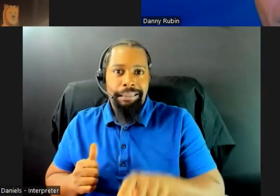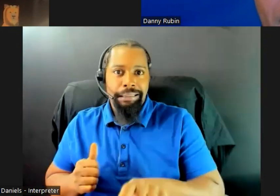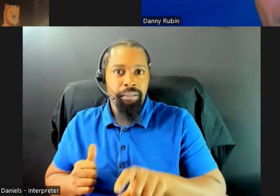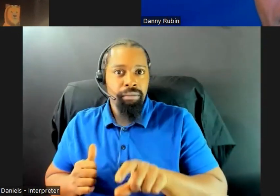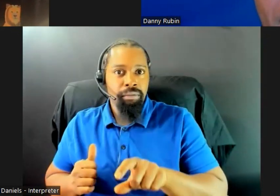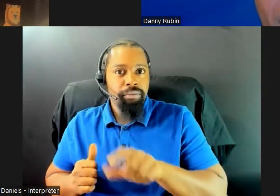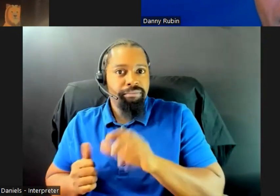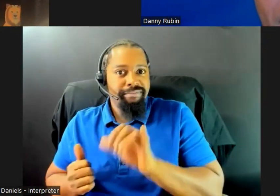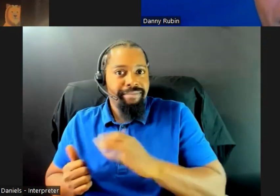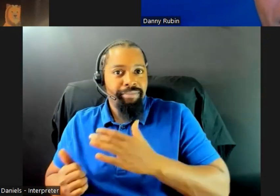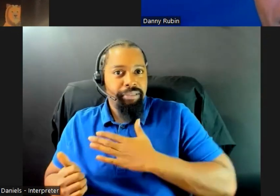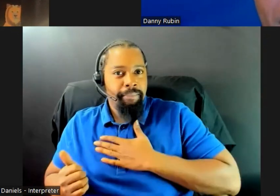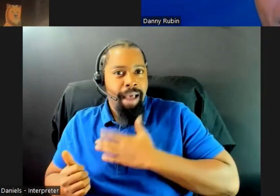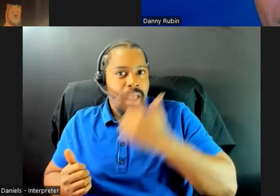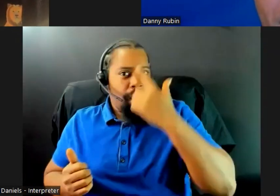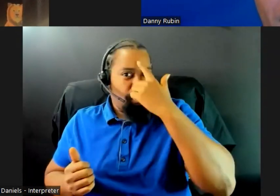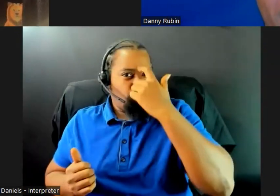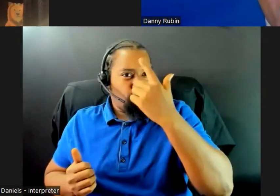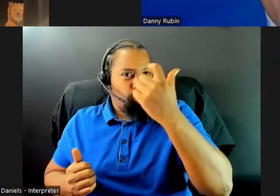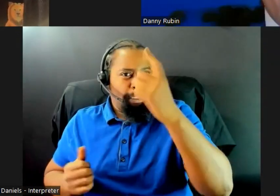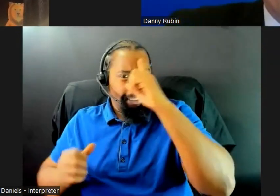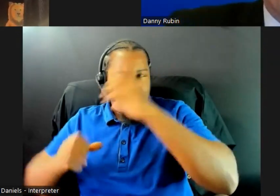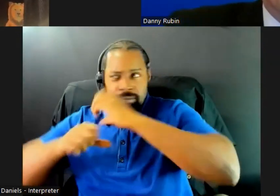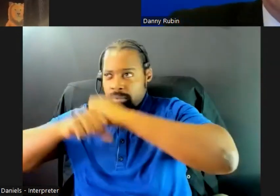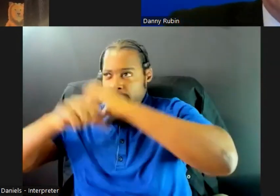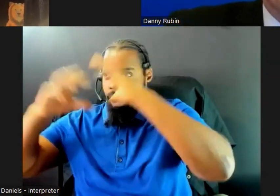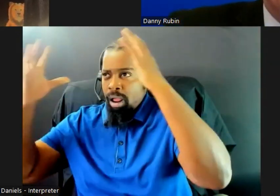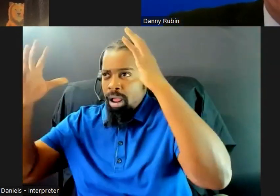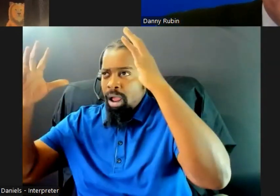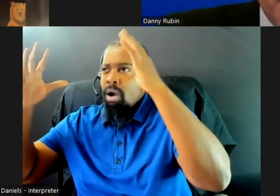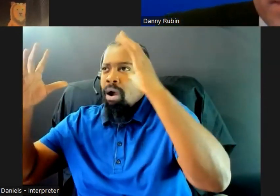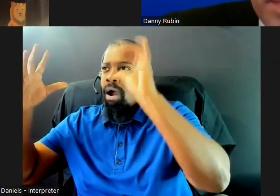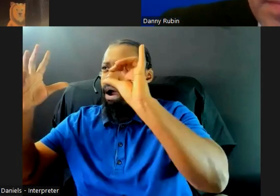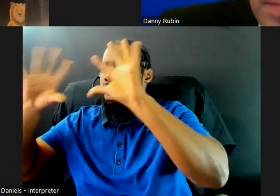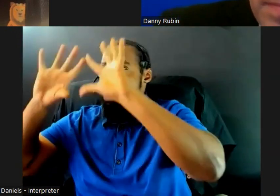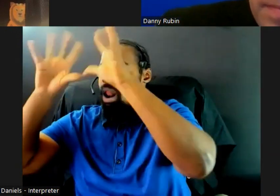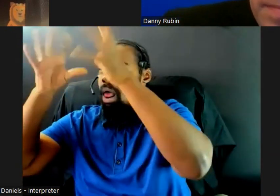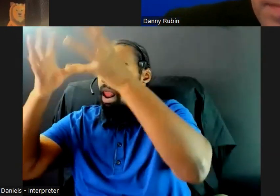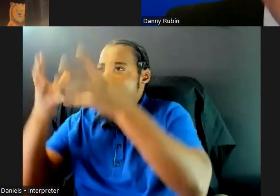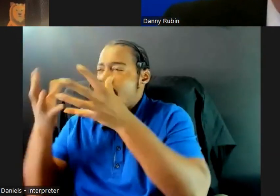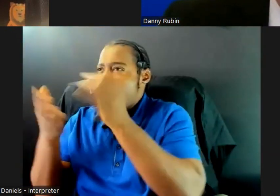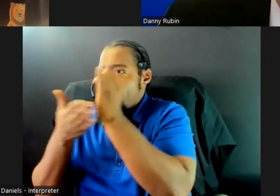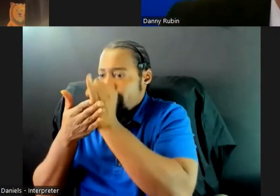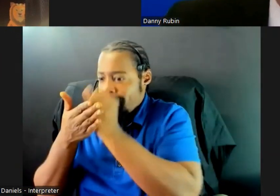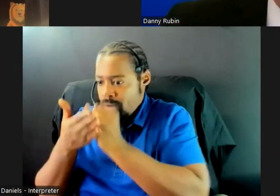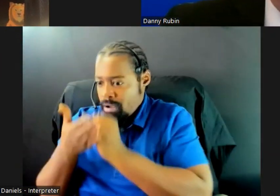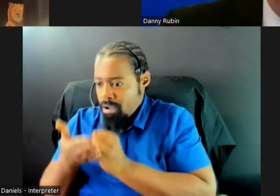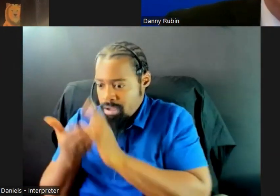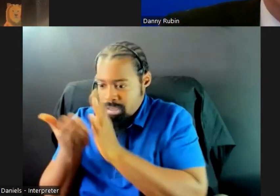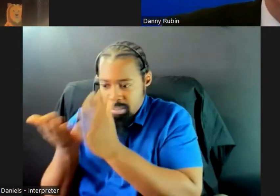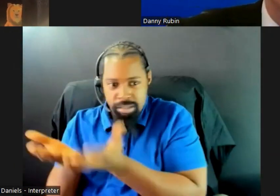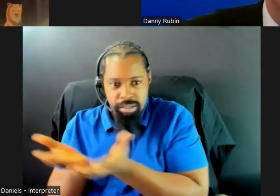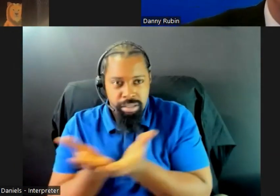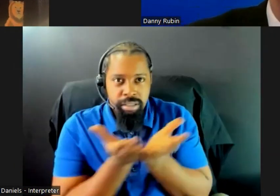and presented to a customer via a sketch first. Once the sketch is made, I have to